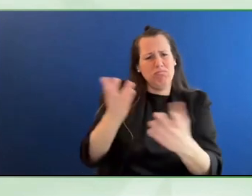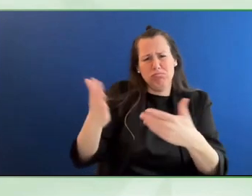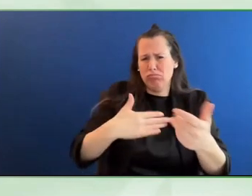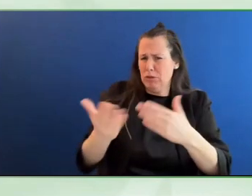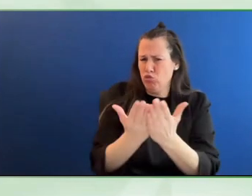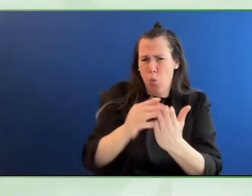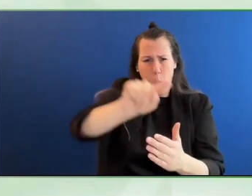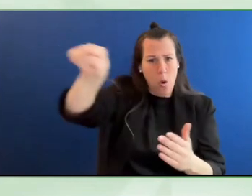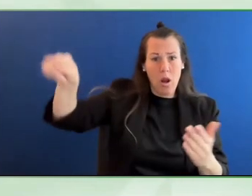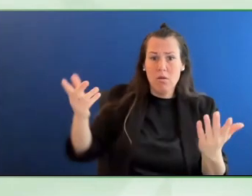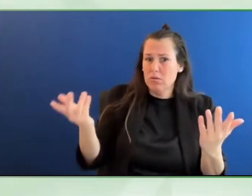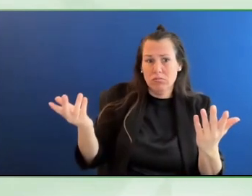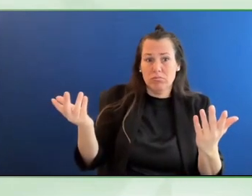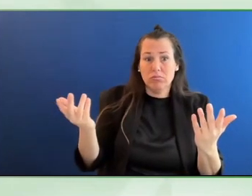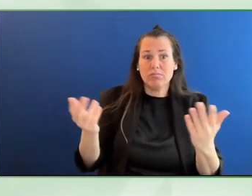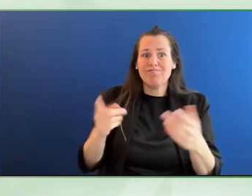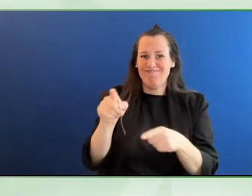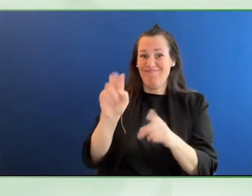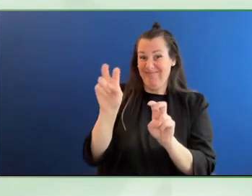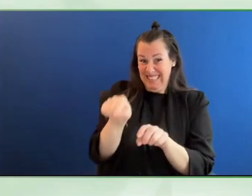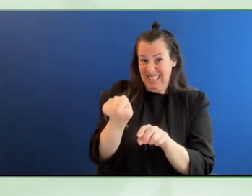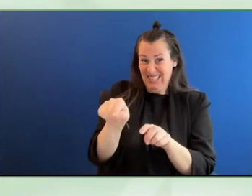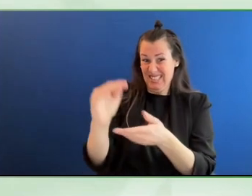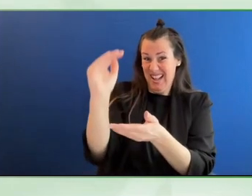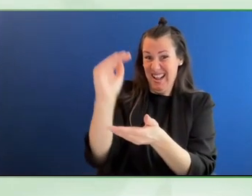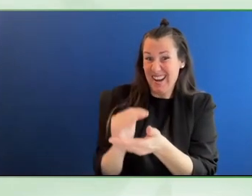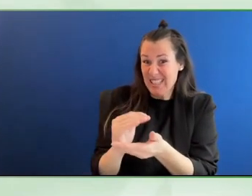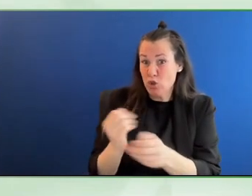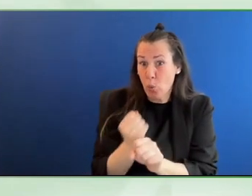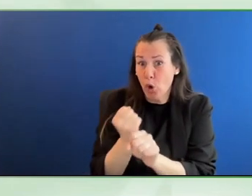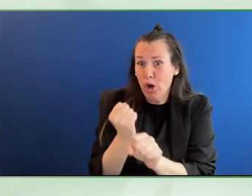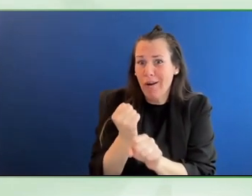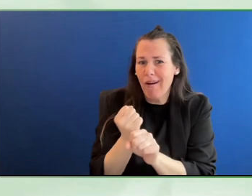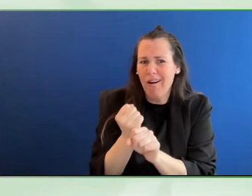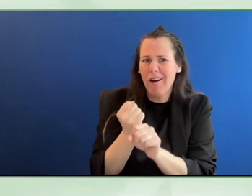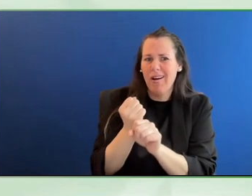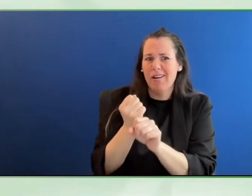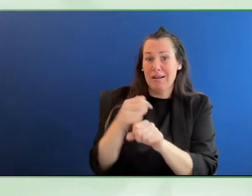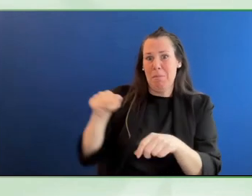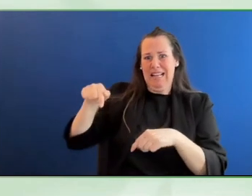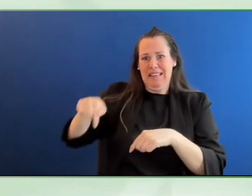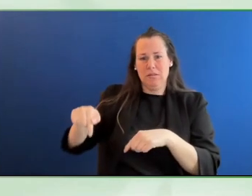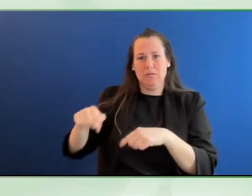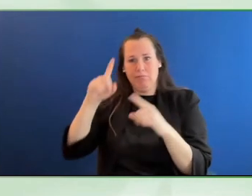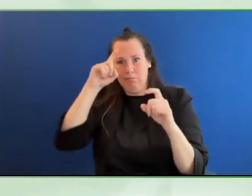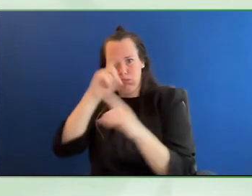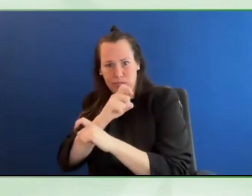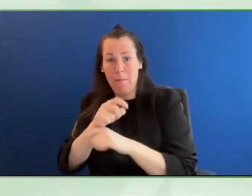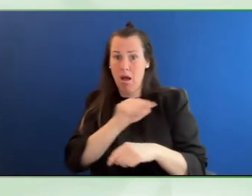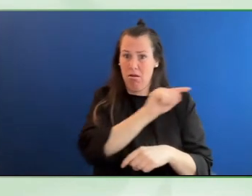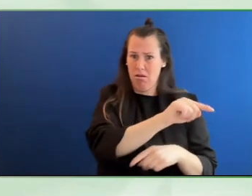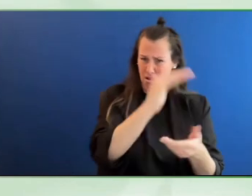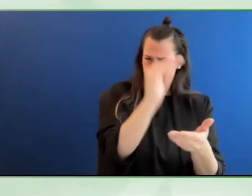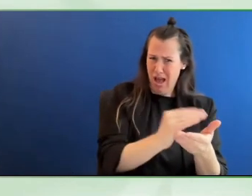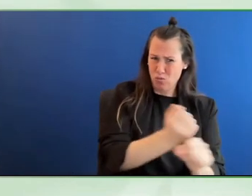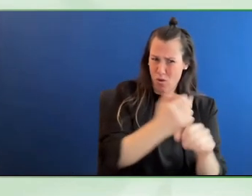that they're getting out is they can sell it to a customer, and that customer now can use it anywhere. And they can sell it to customers who don't